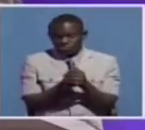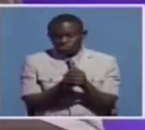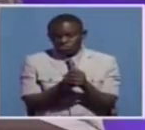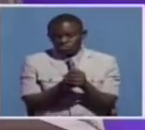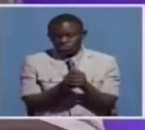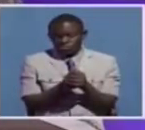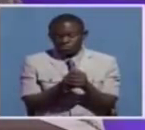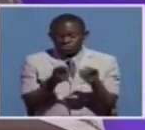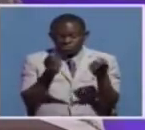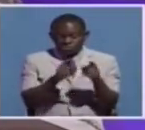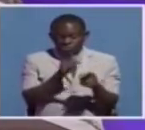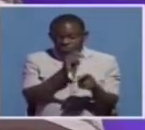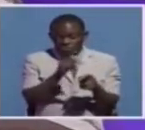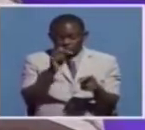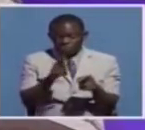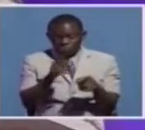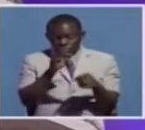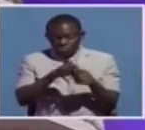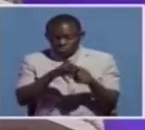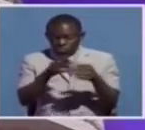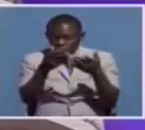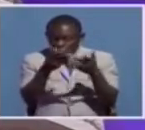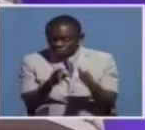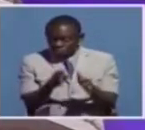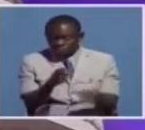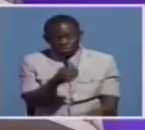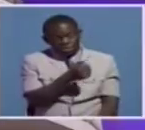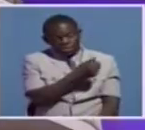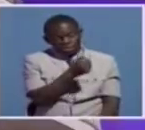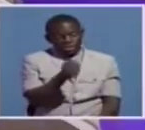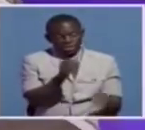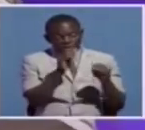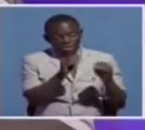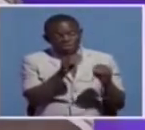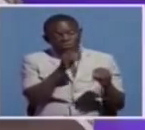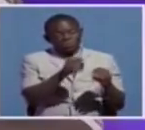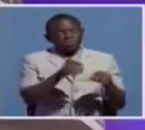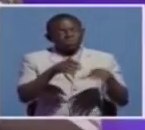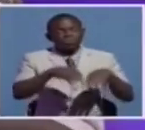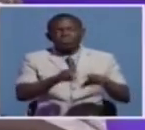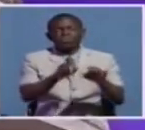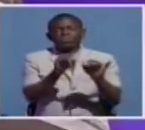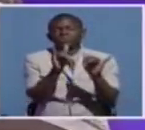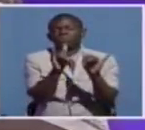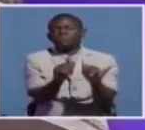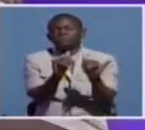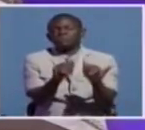on to power, and he said no. But I said, no, there's some certain anomalies here, and they said,